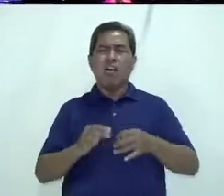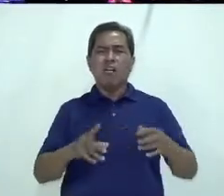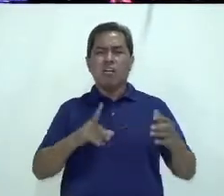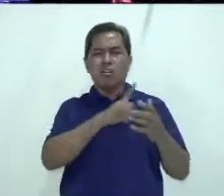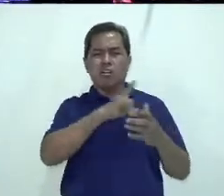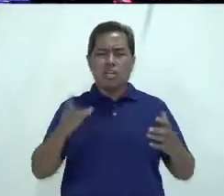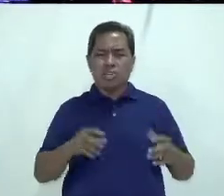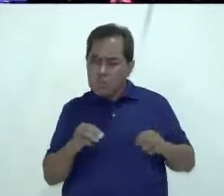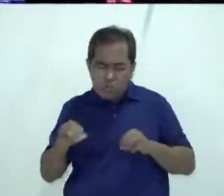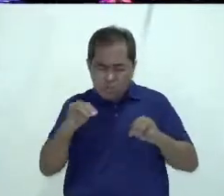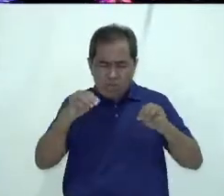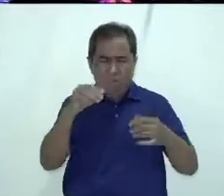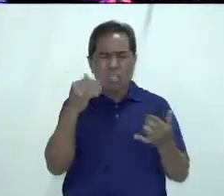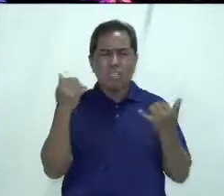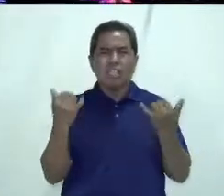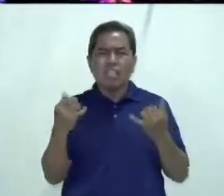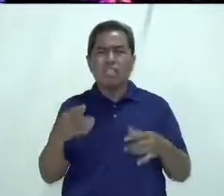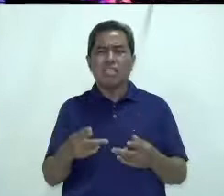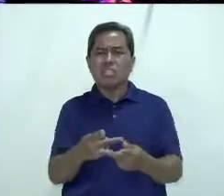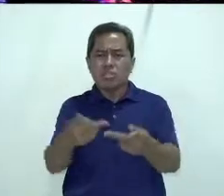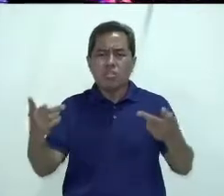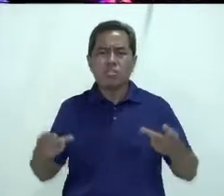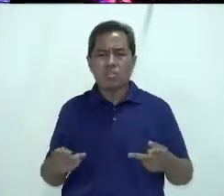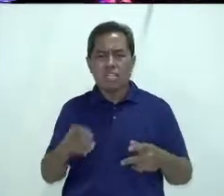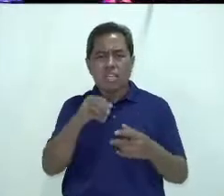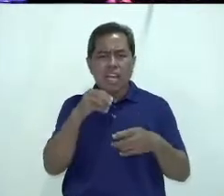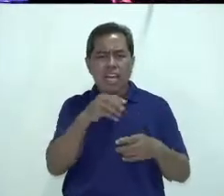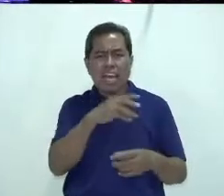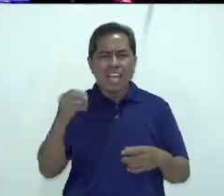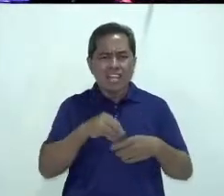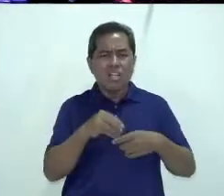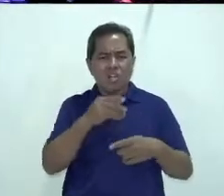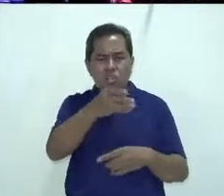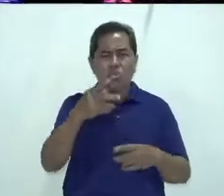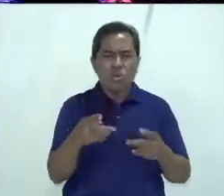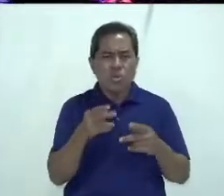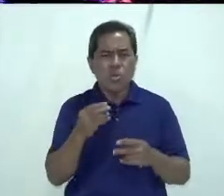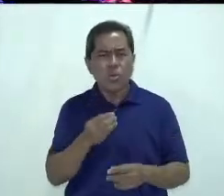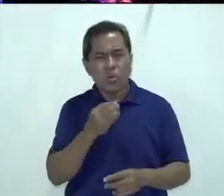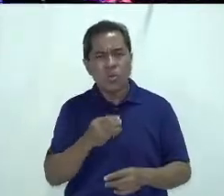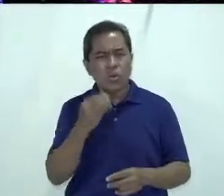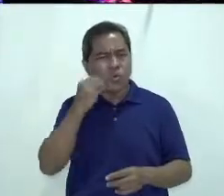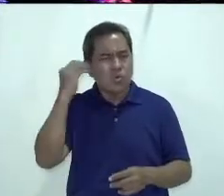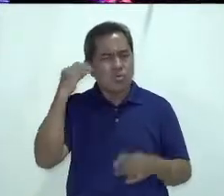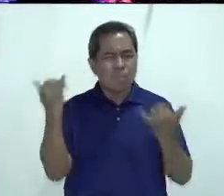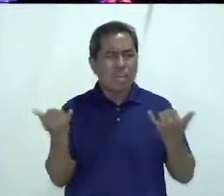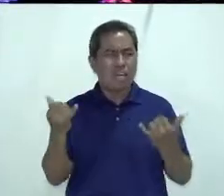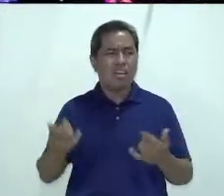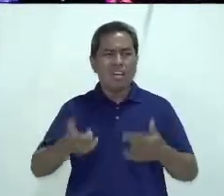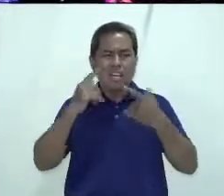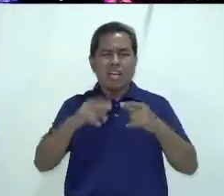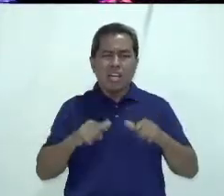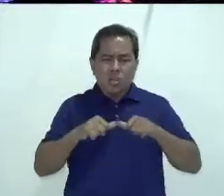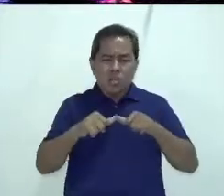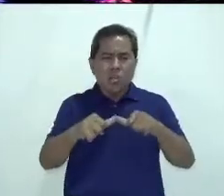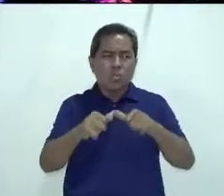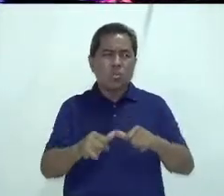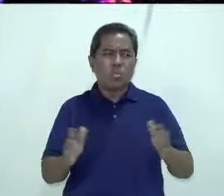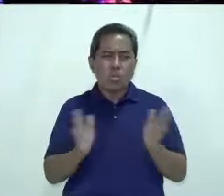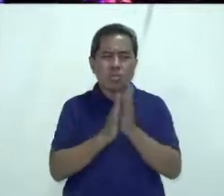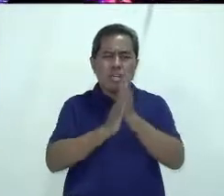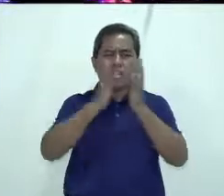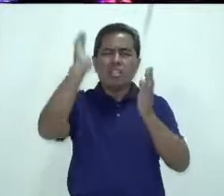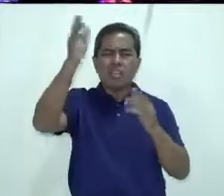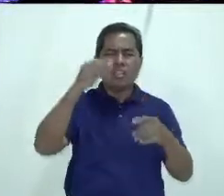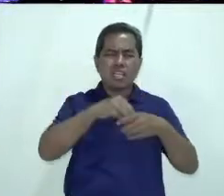And in every home right now, let's continue to press in. Let's just continue to press in into His presence.